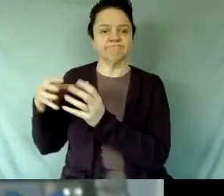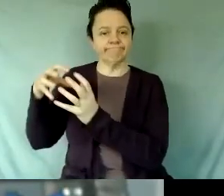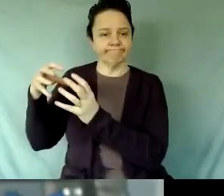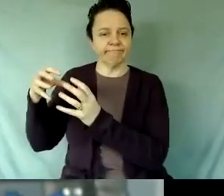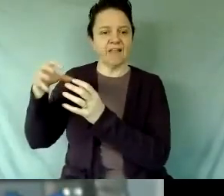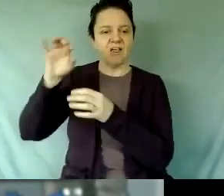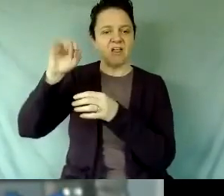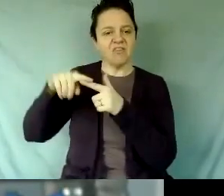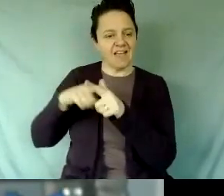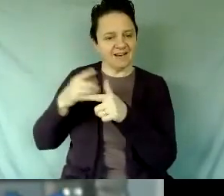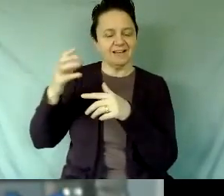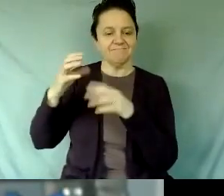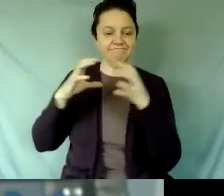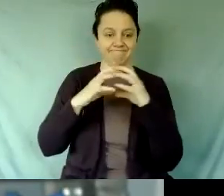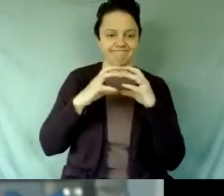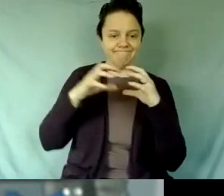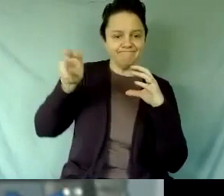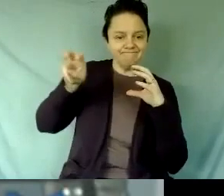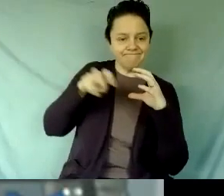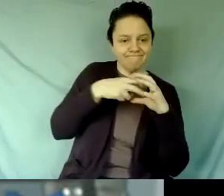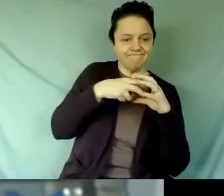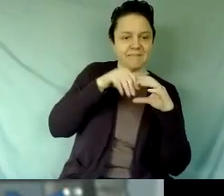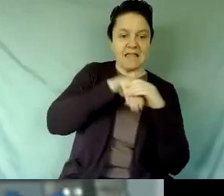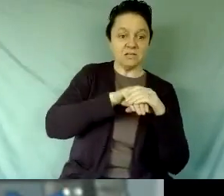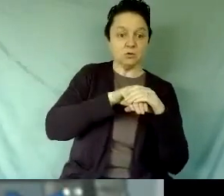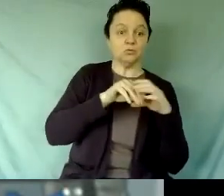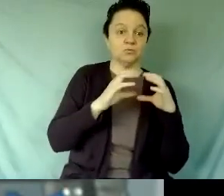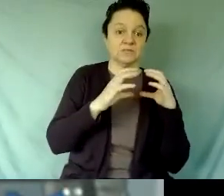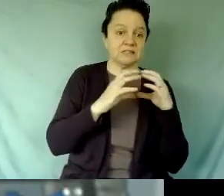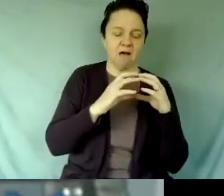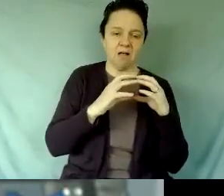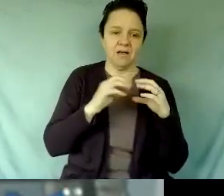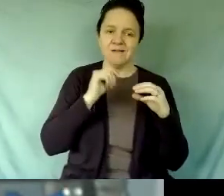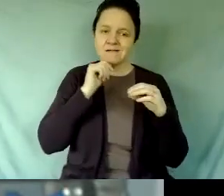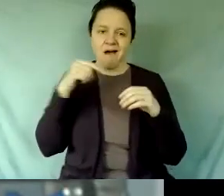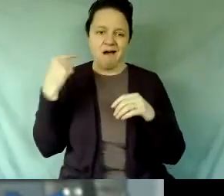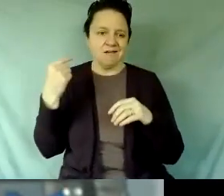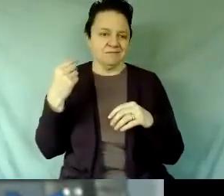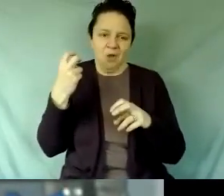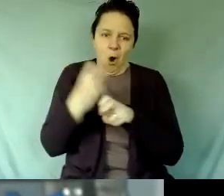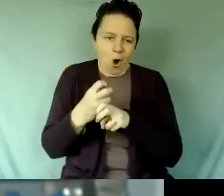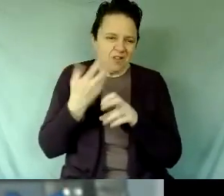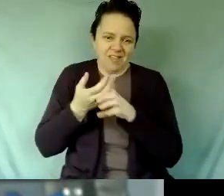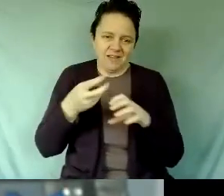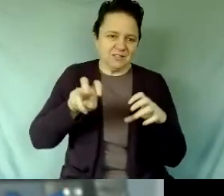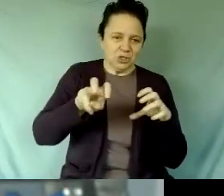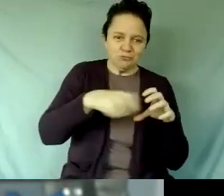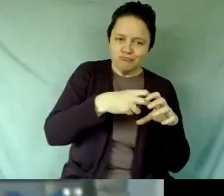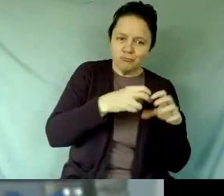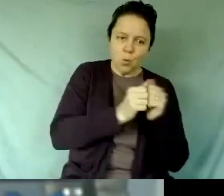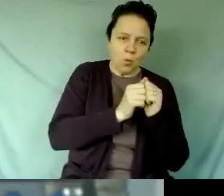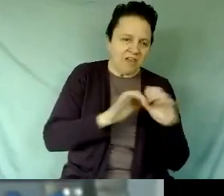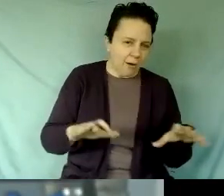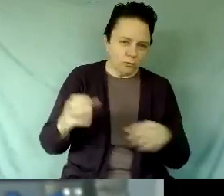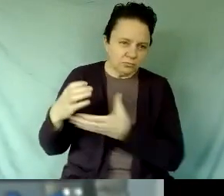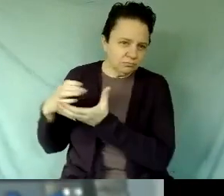brought into the cell through the cell membrane. We're not just going to be bringing solid chunks of stuff through the cell membrane, because remember, those spaces